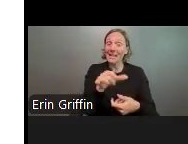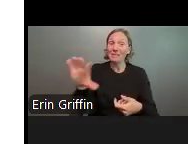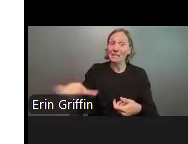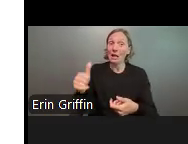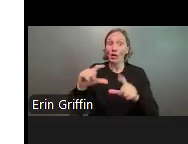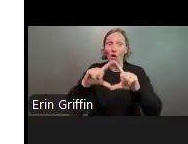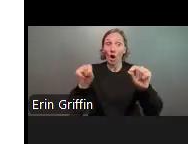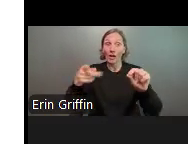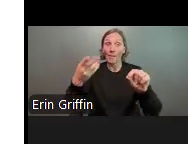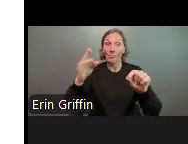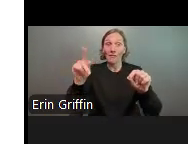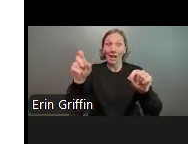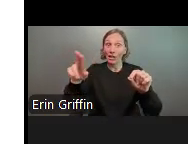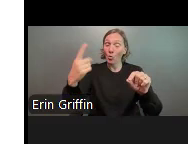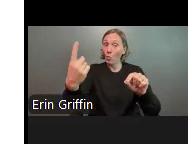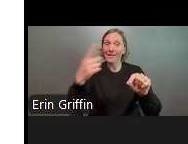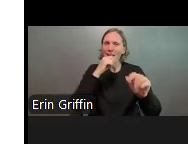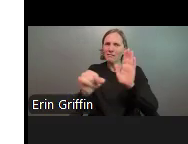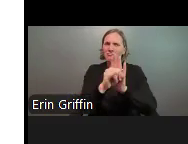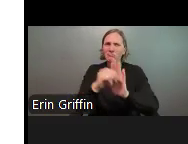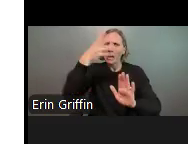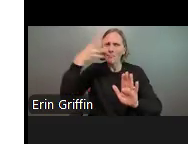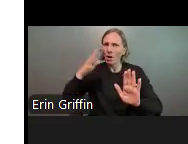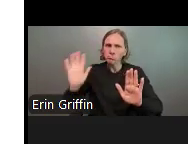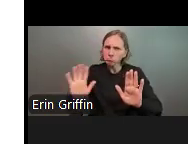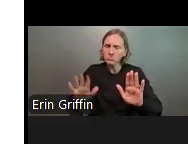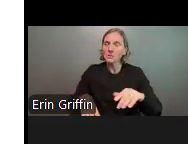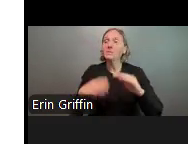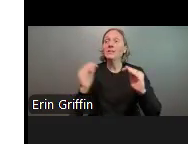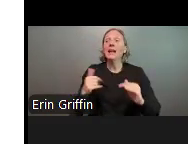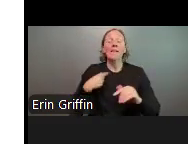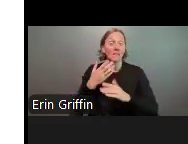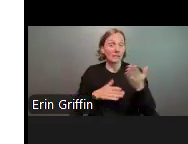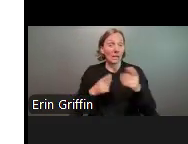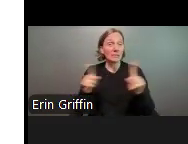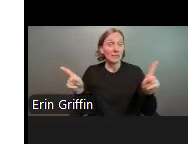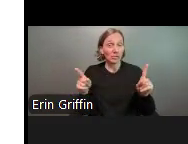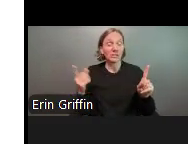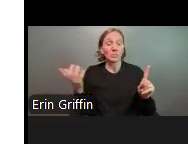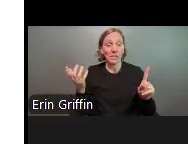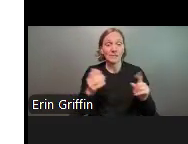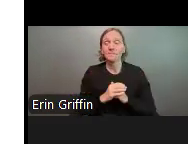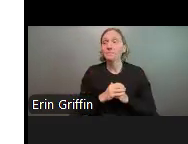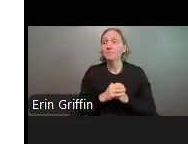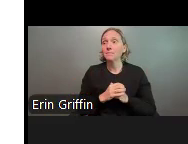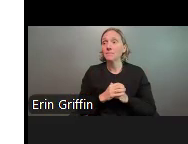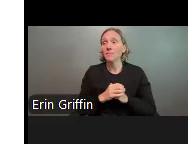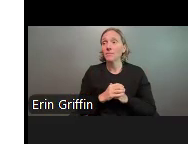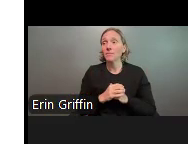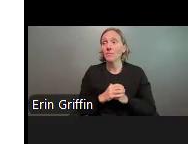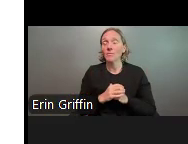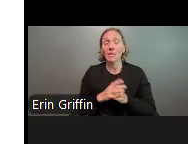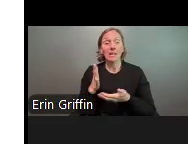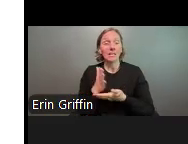you see today. There are some differences in coverage. For example, there are services that are normally paid